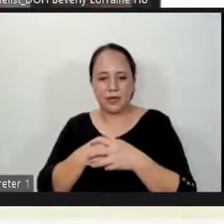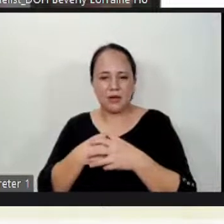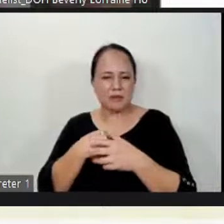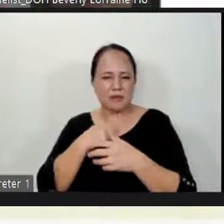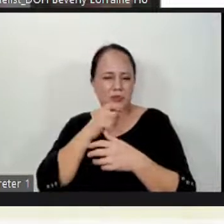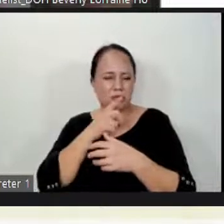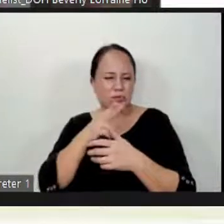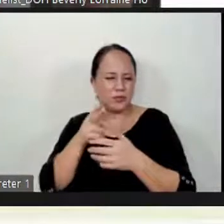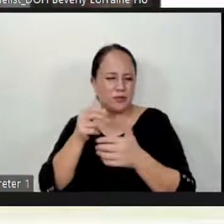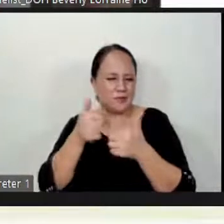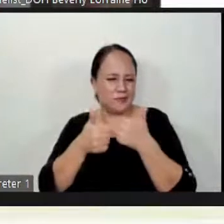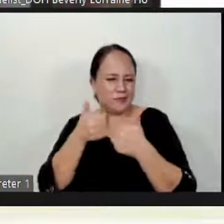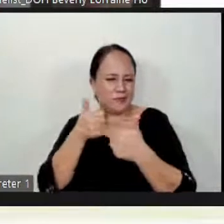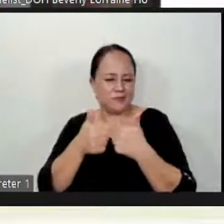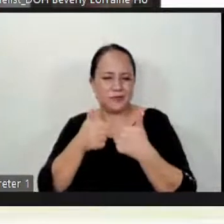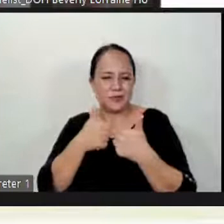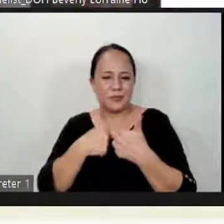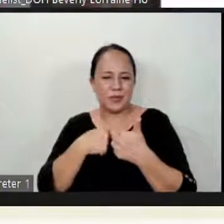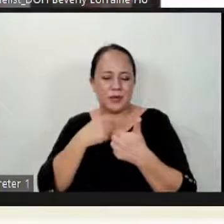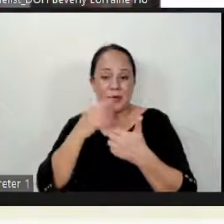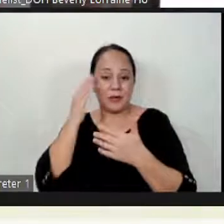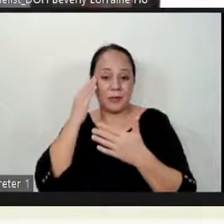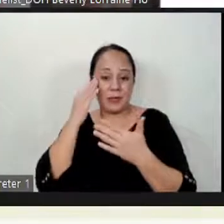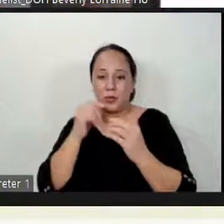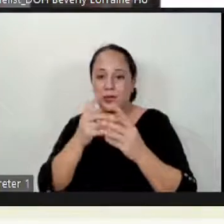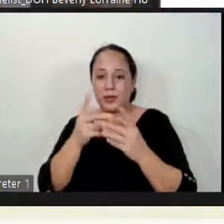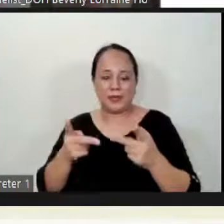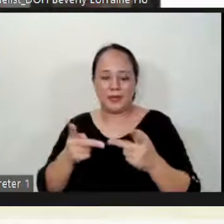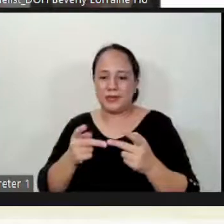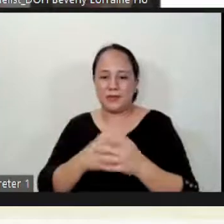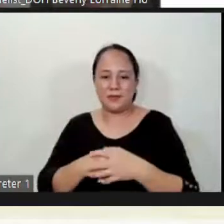sure which, I'm not familiar with the place.